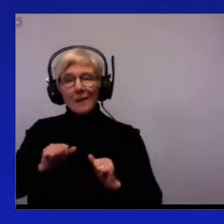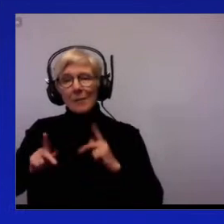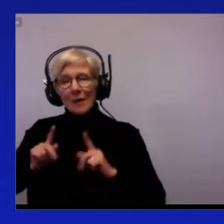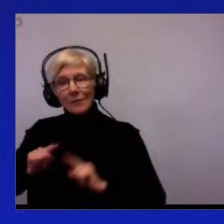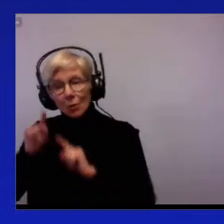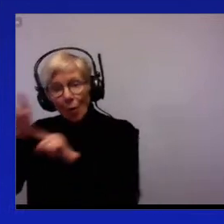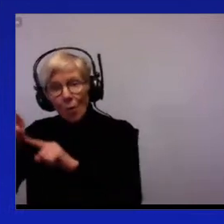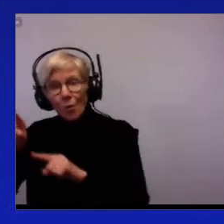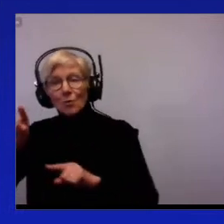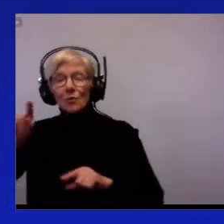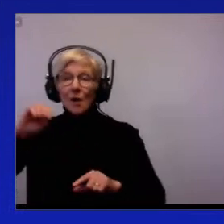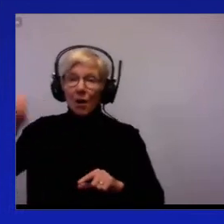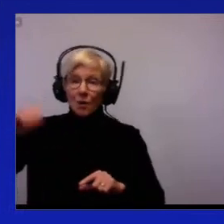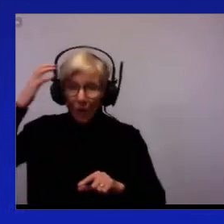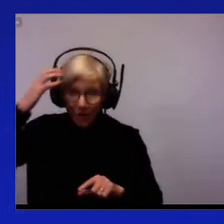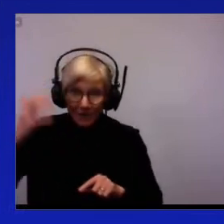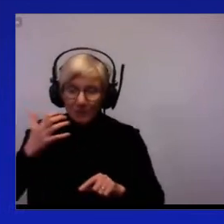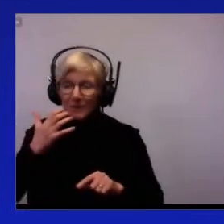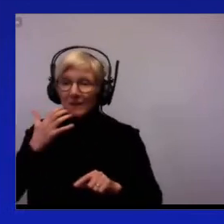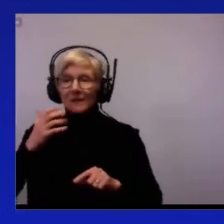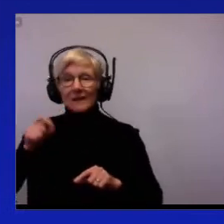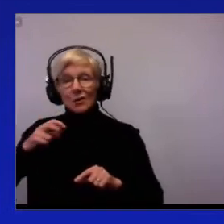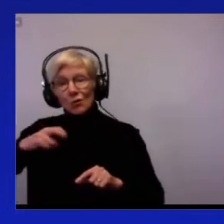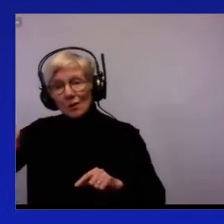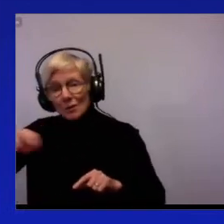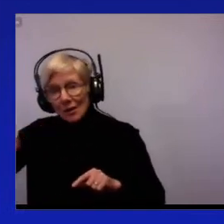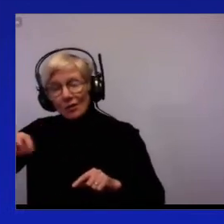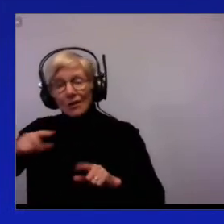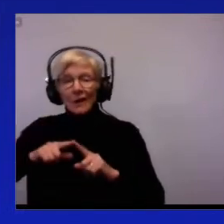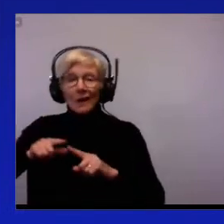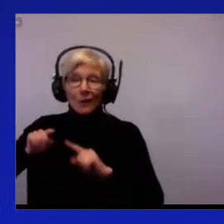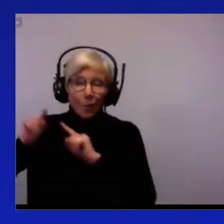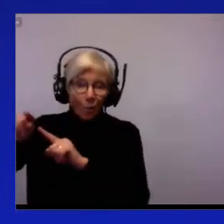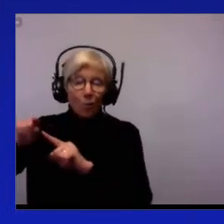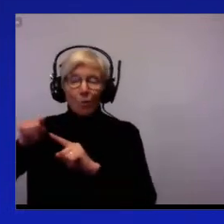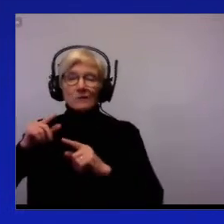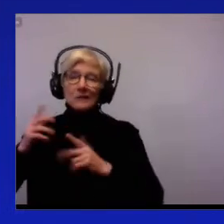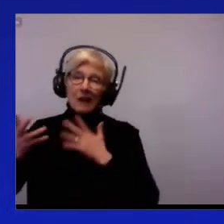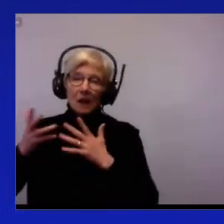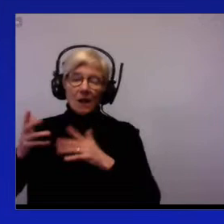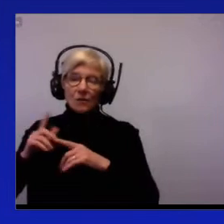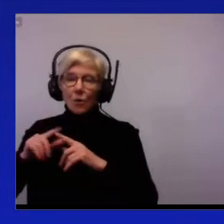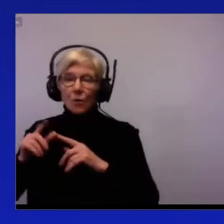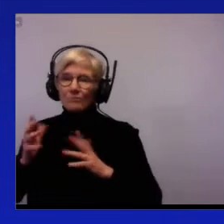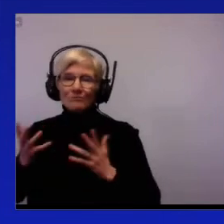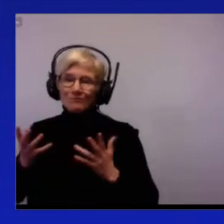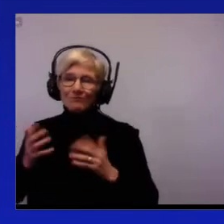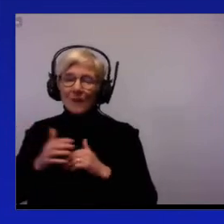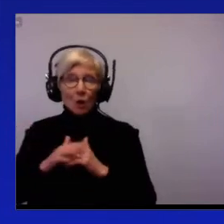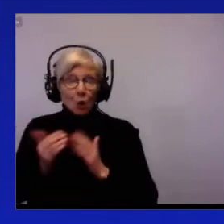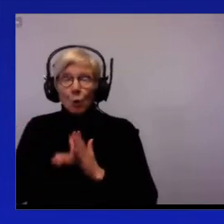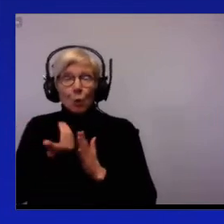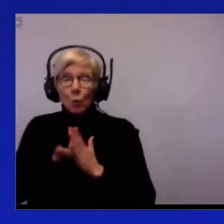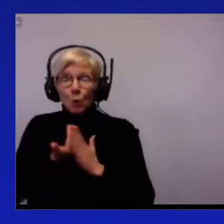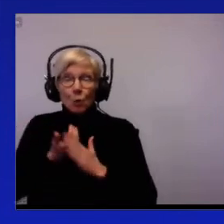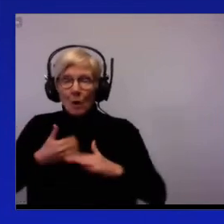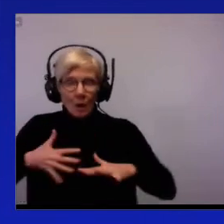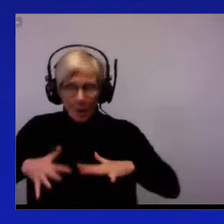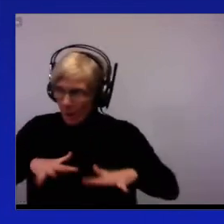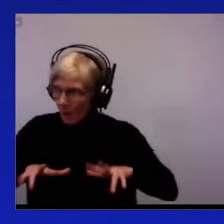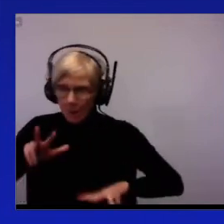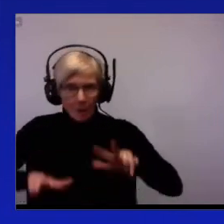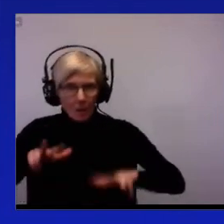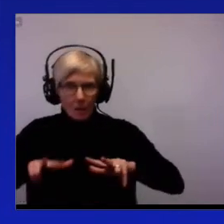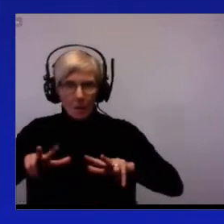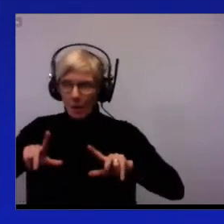finding the time and the transportation. Also because they were first, it was absolutely new and people had questions and they needed